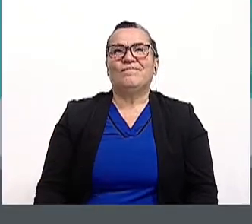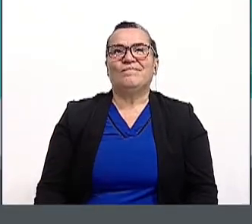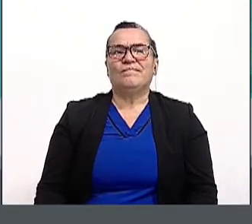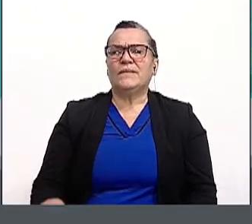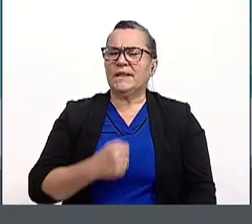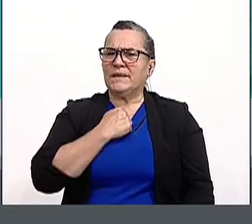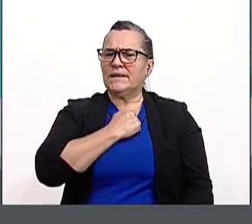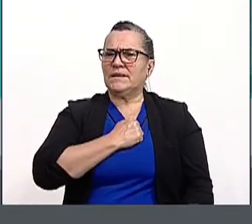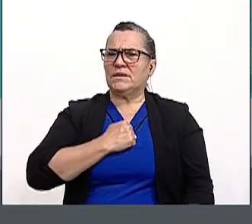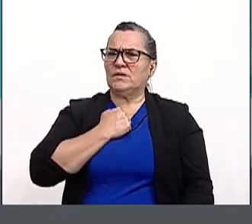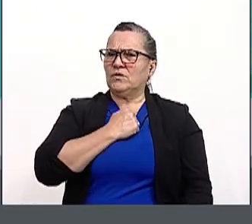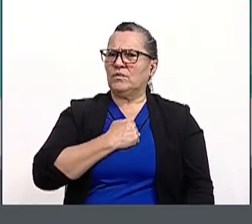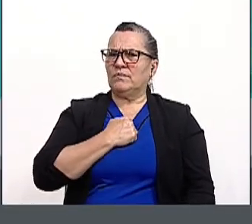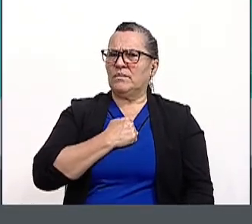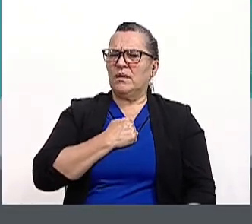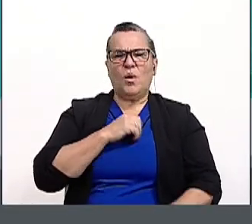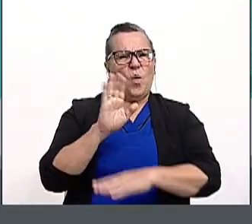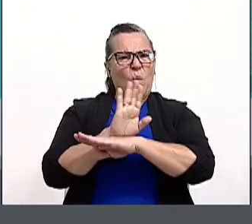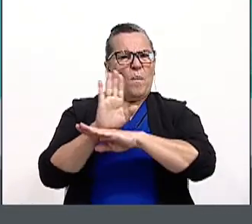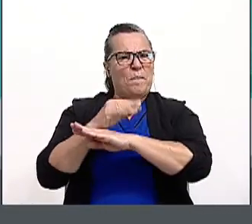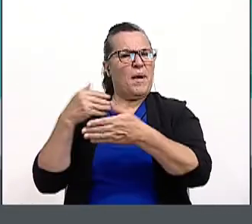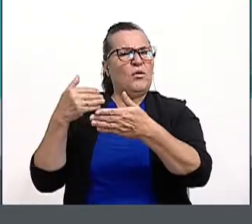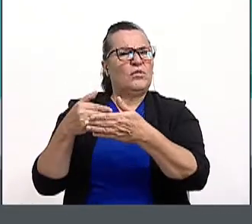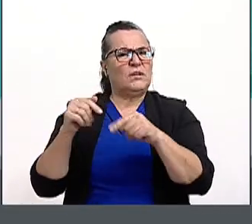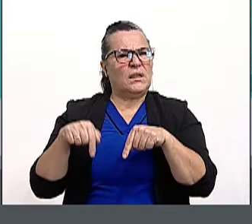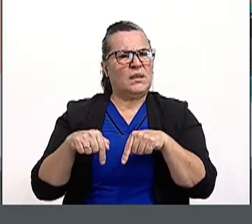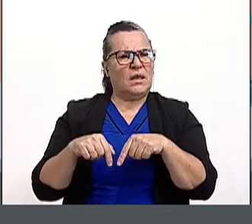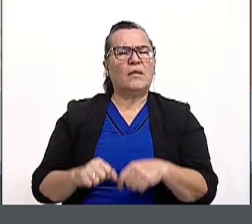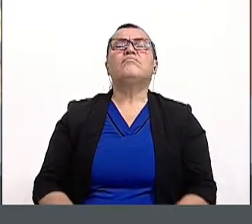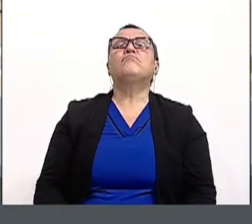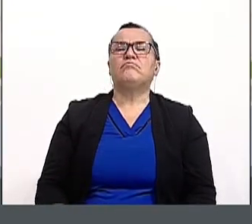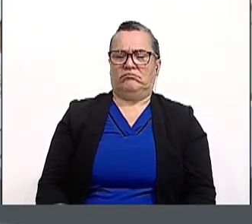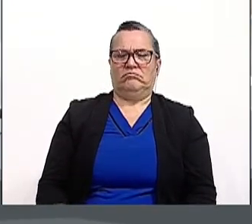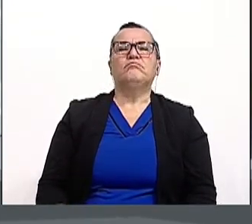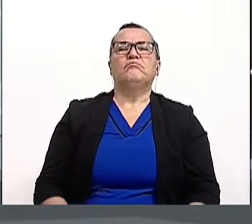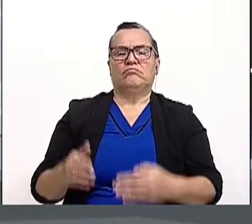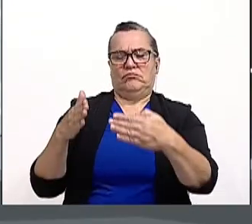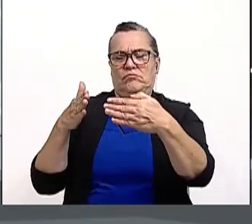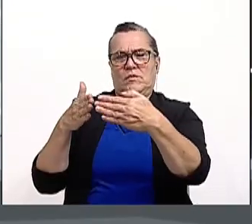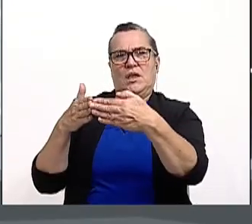Excuse me, is there a bank near here? Yes, there's a bank on the corner.